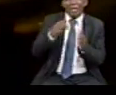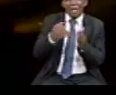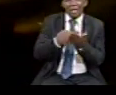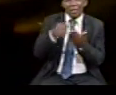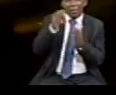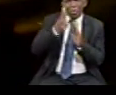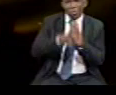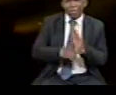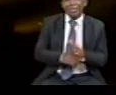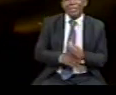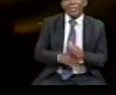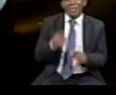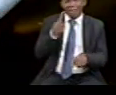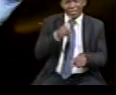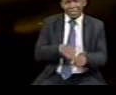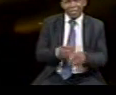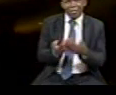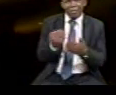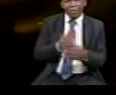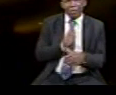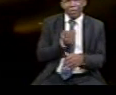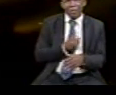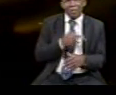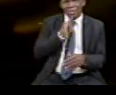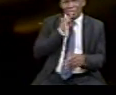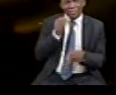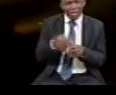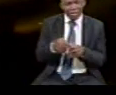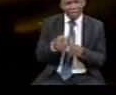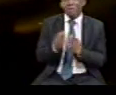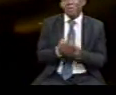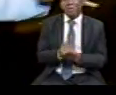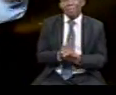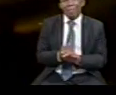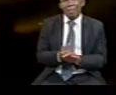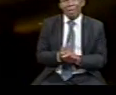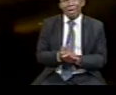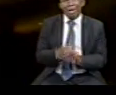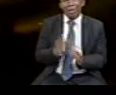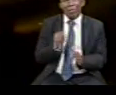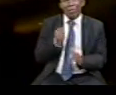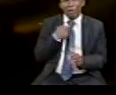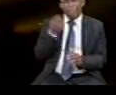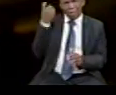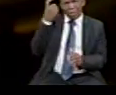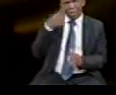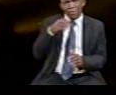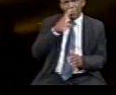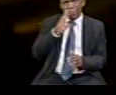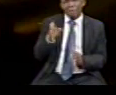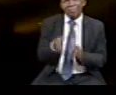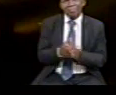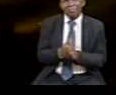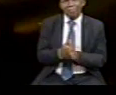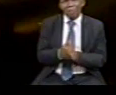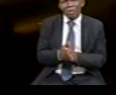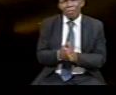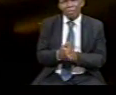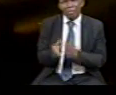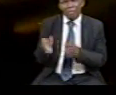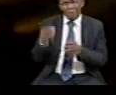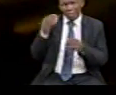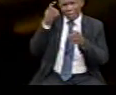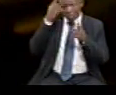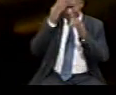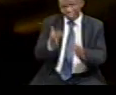the time ahead of us is shorter than the time we have already spent. And he doesn't want to take everything away from the church. And you need to make up your